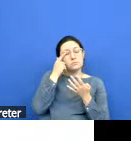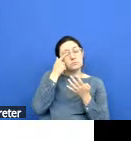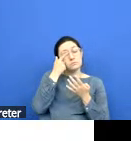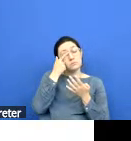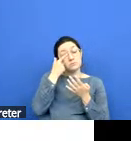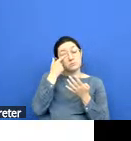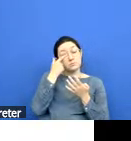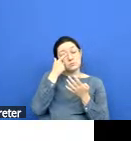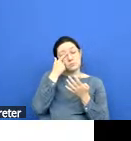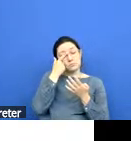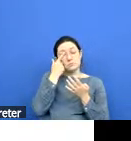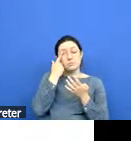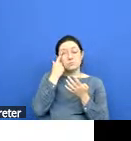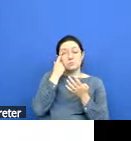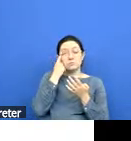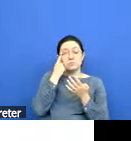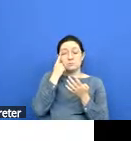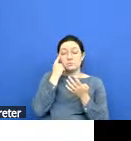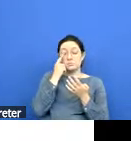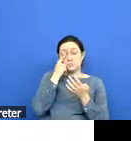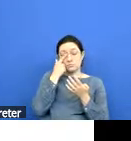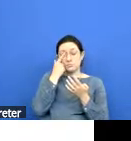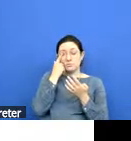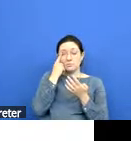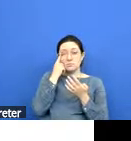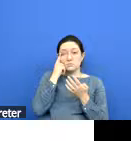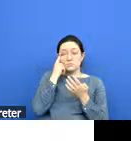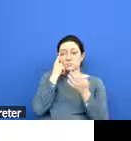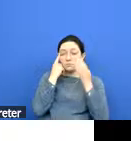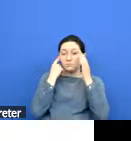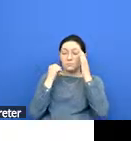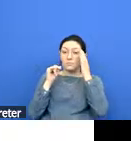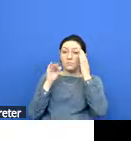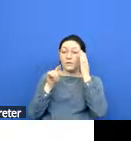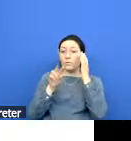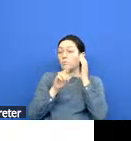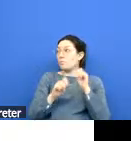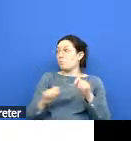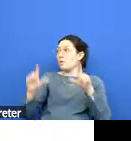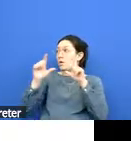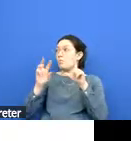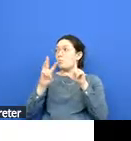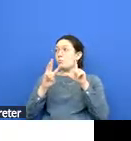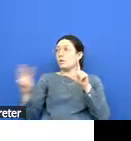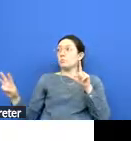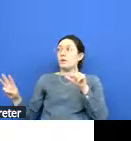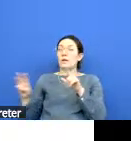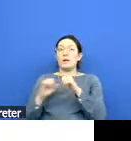if you go to our website, and it's receive notifications, there is an e-notify list.